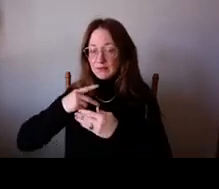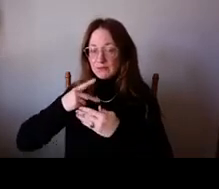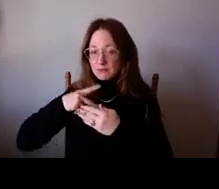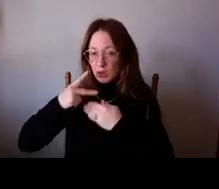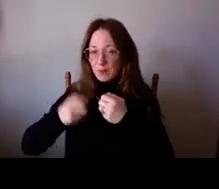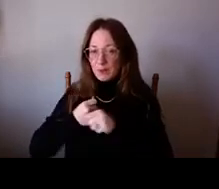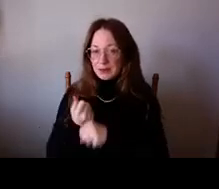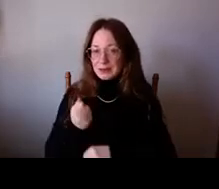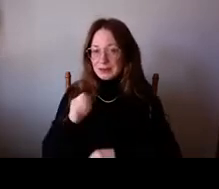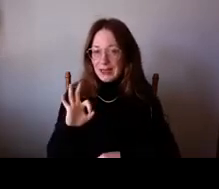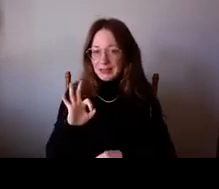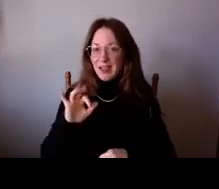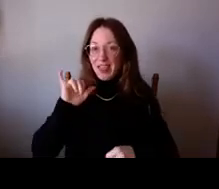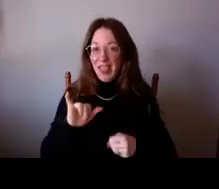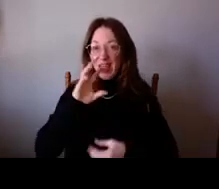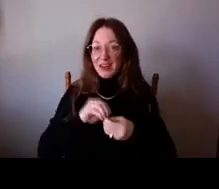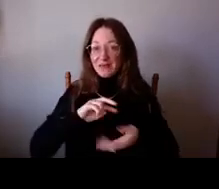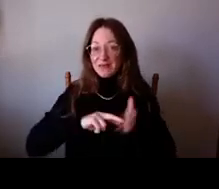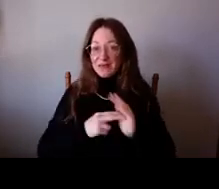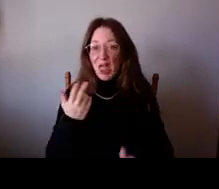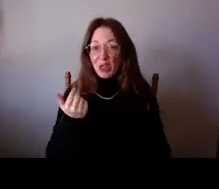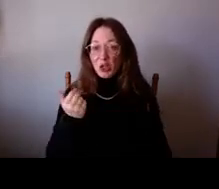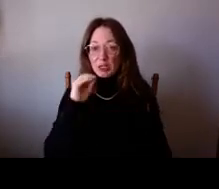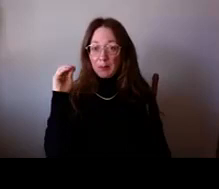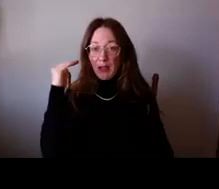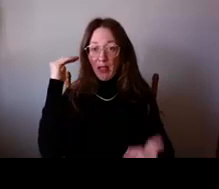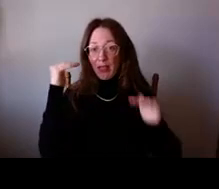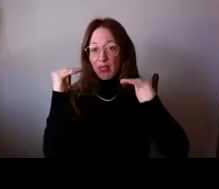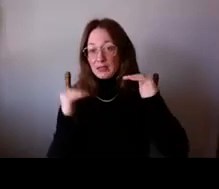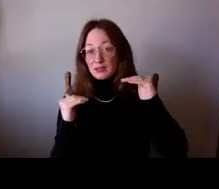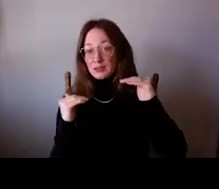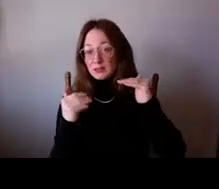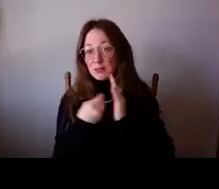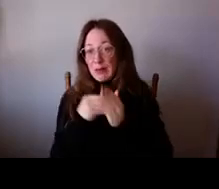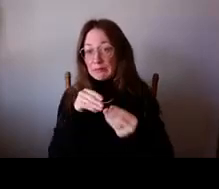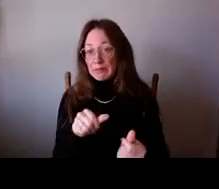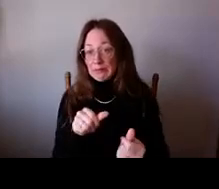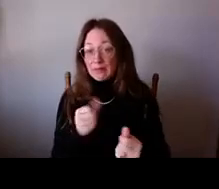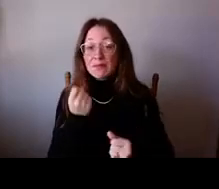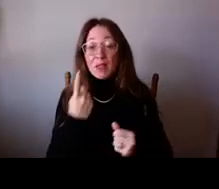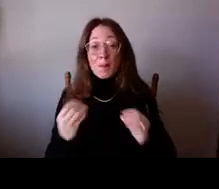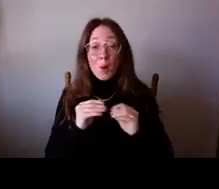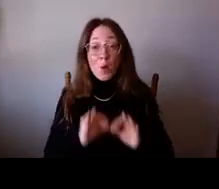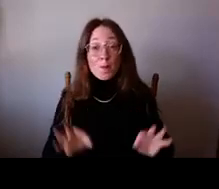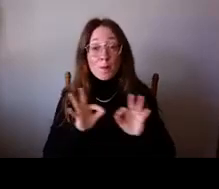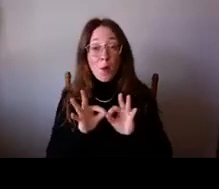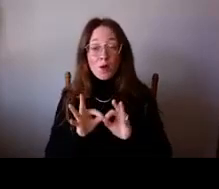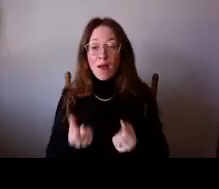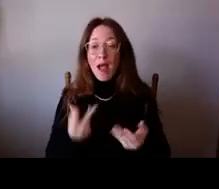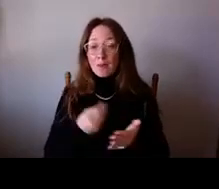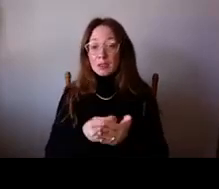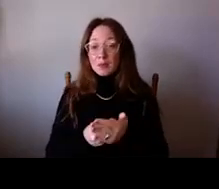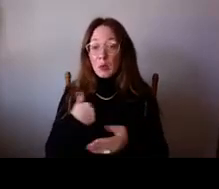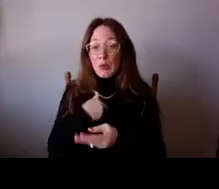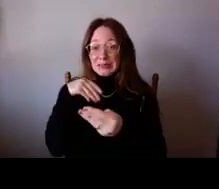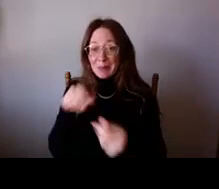less. More dramatic or more prevalent is the amount of money being spent on training